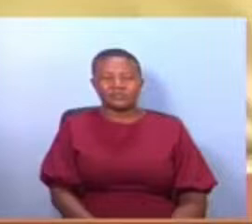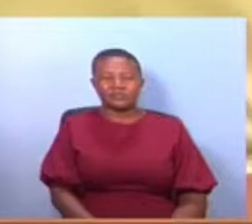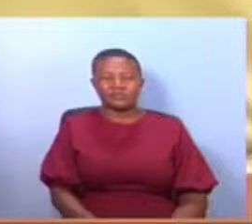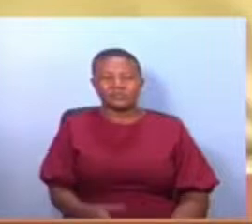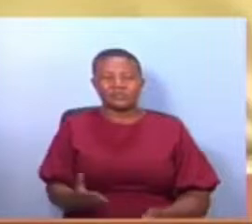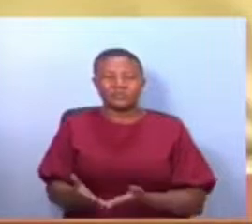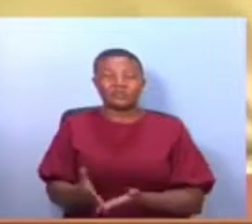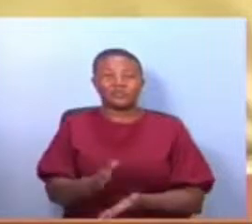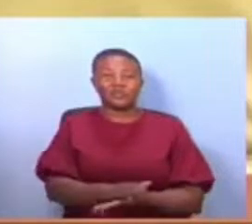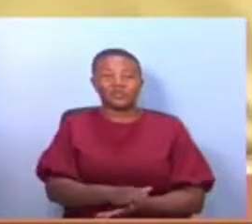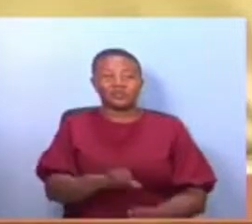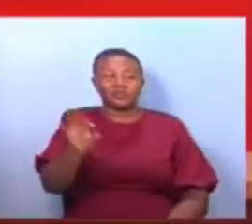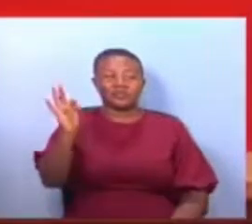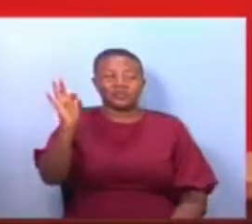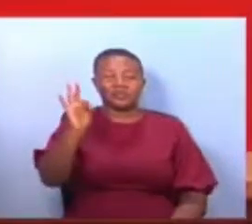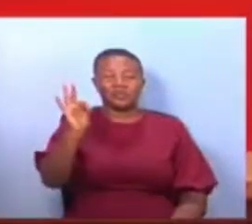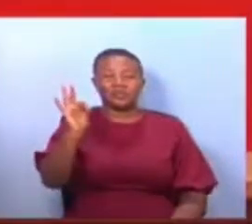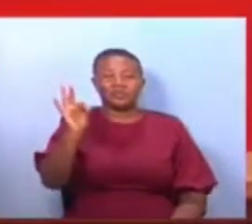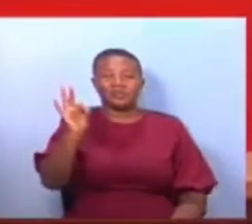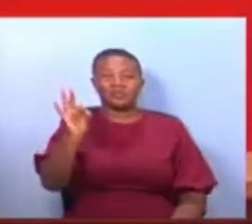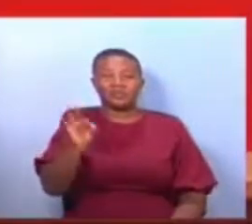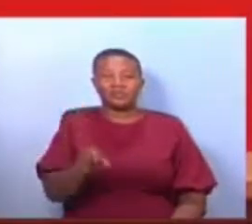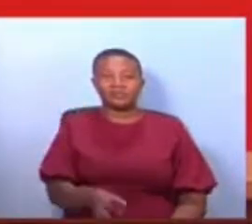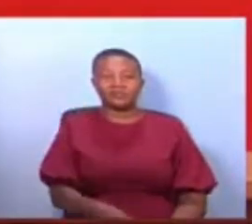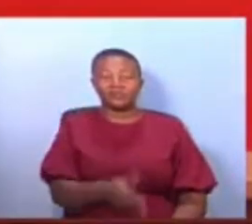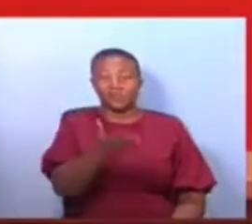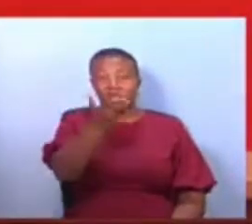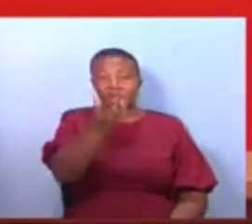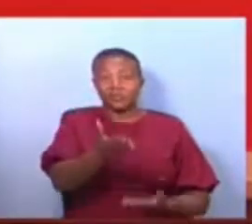Page 9. Page 8.